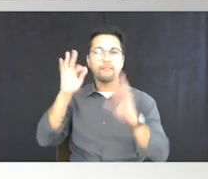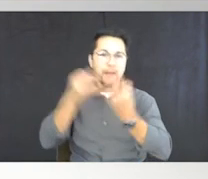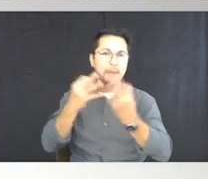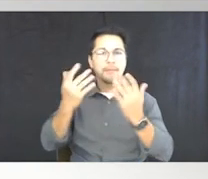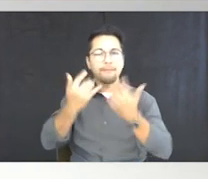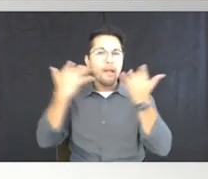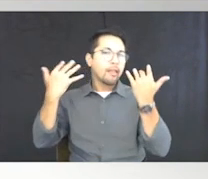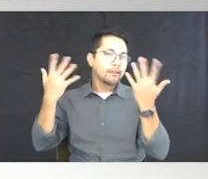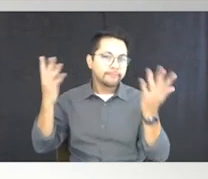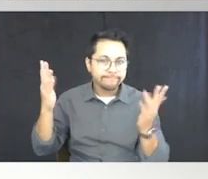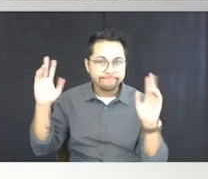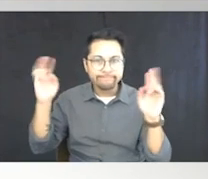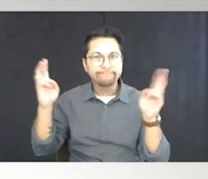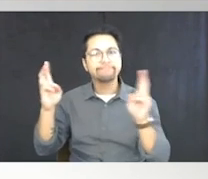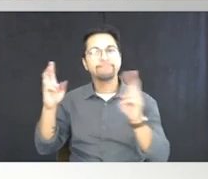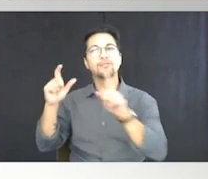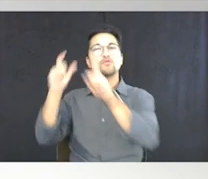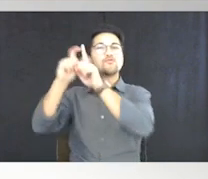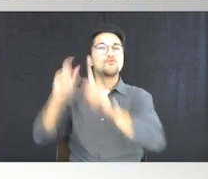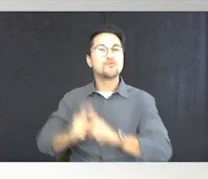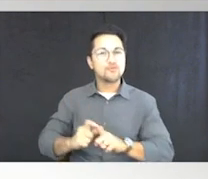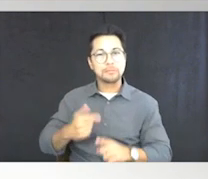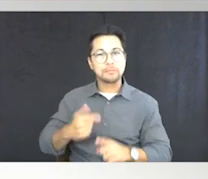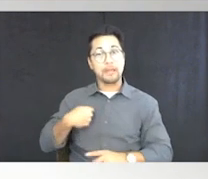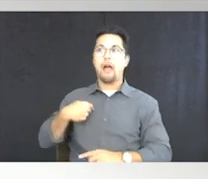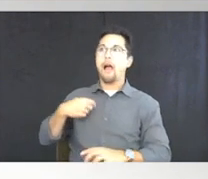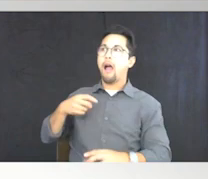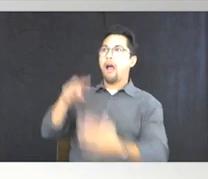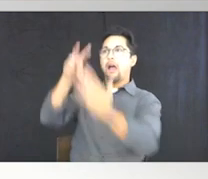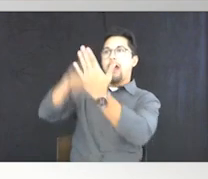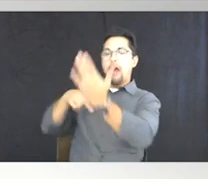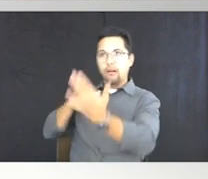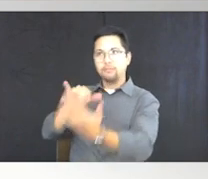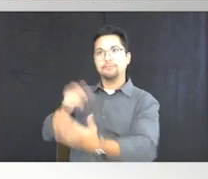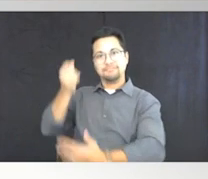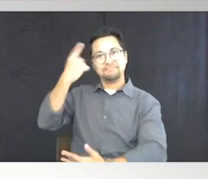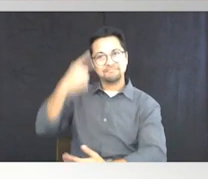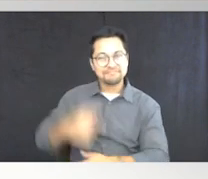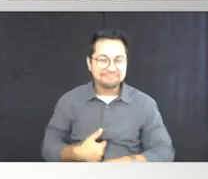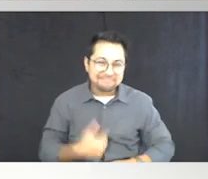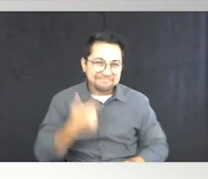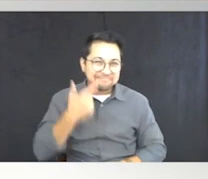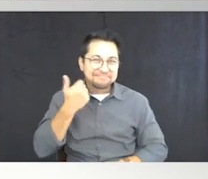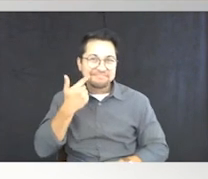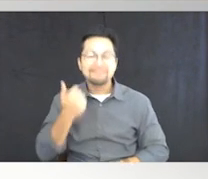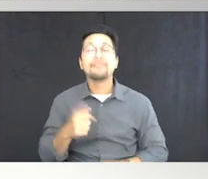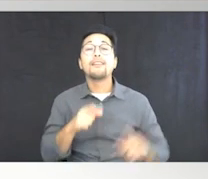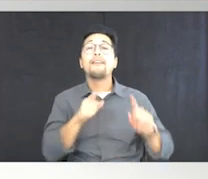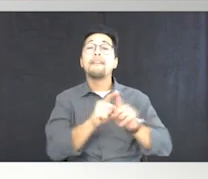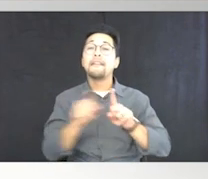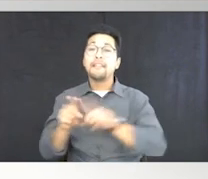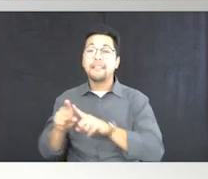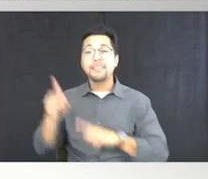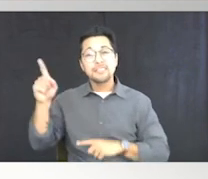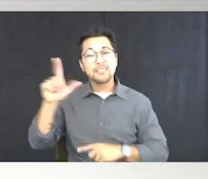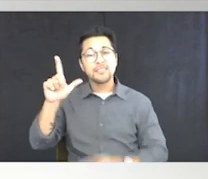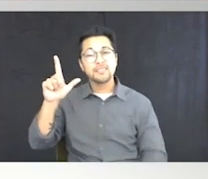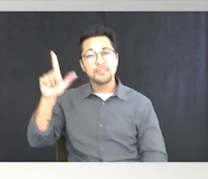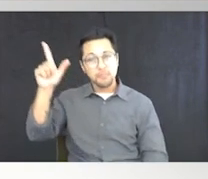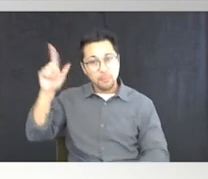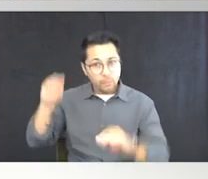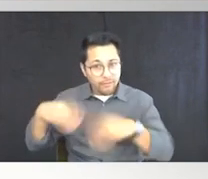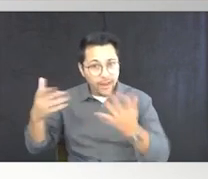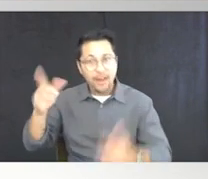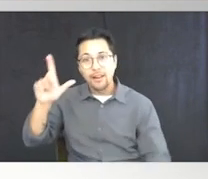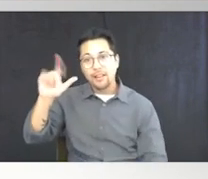family-friendly terms that I can understand. And also the links to